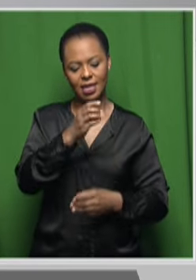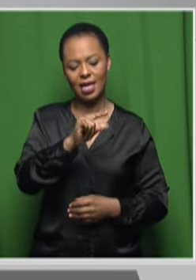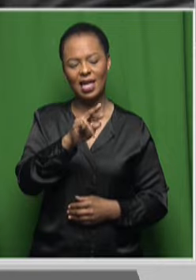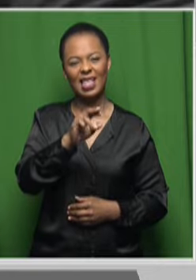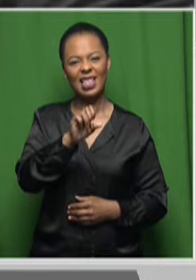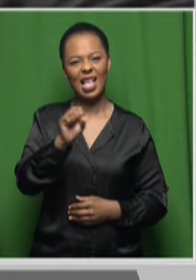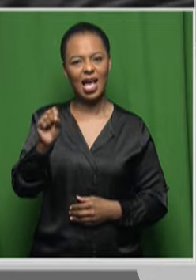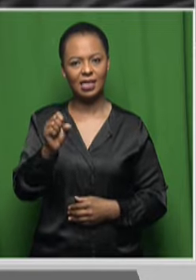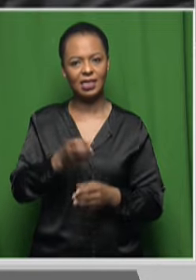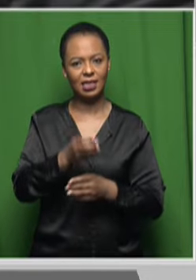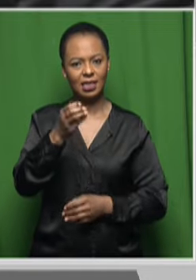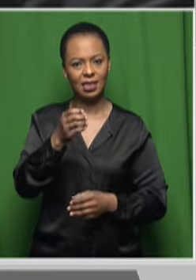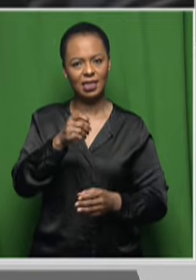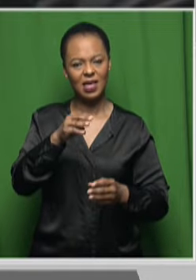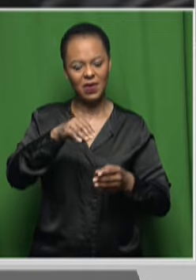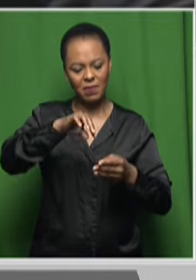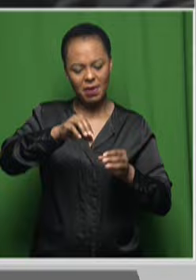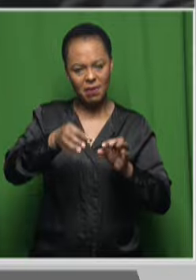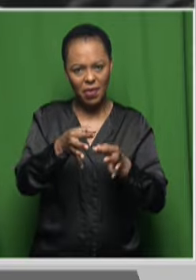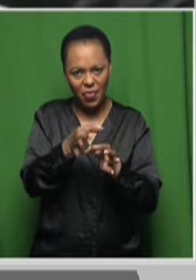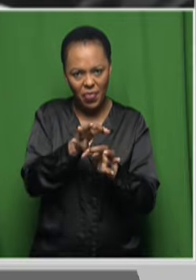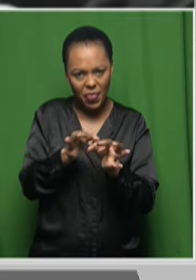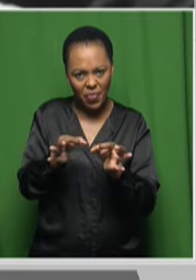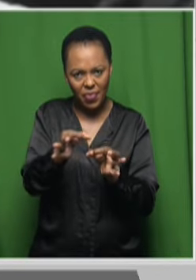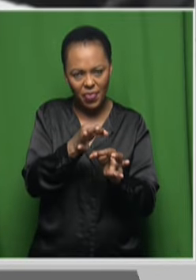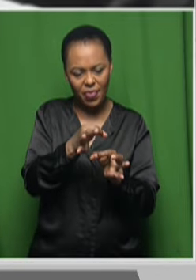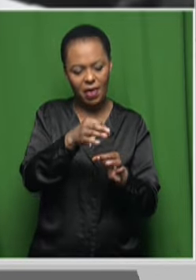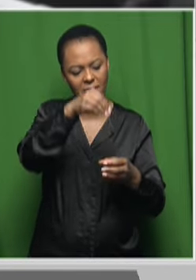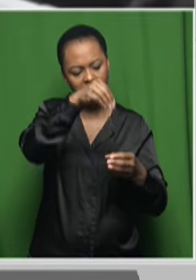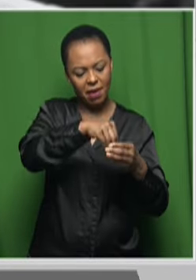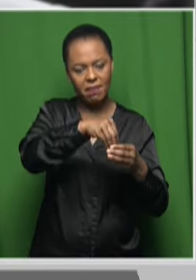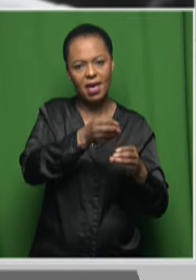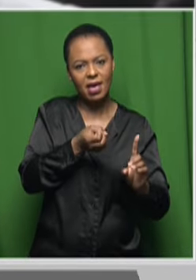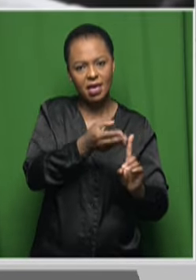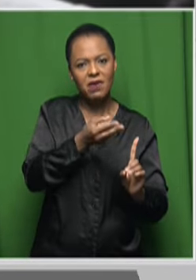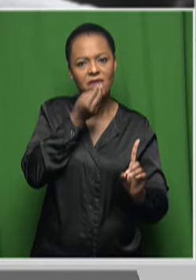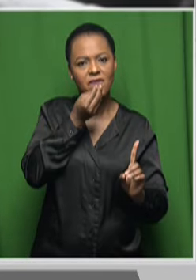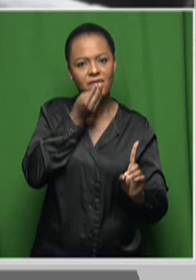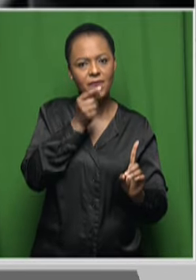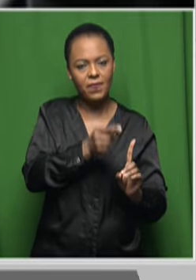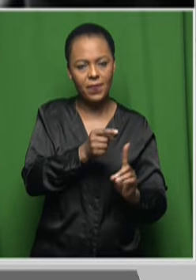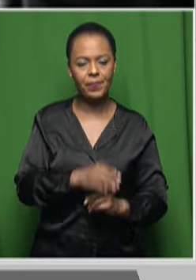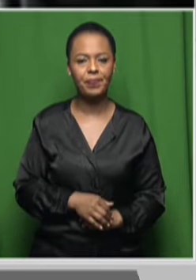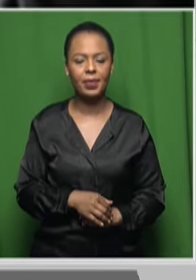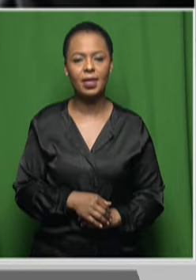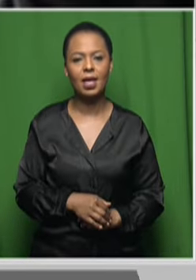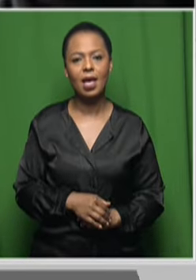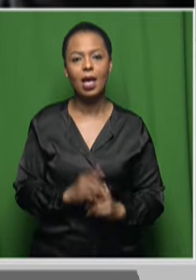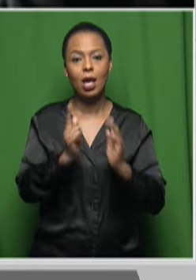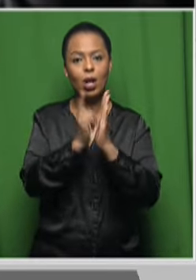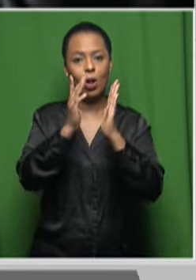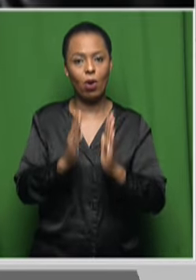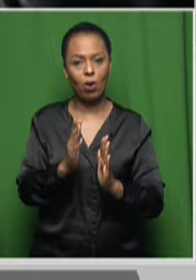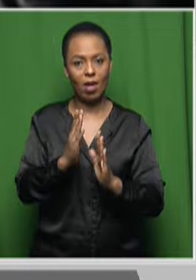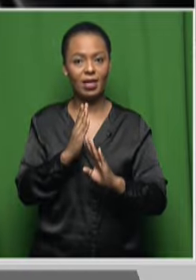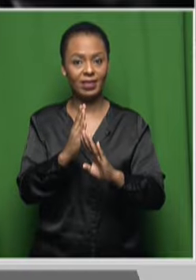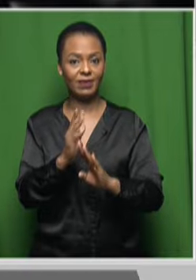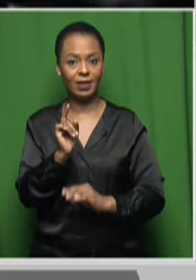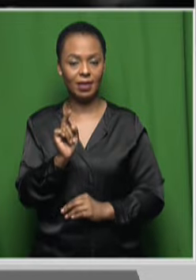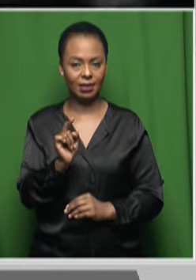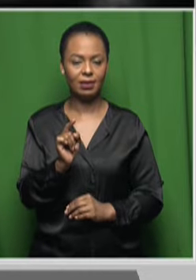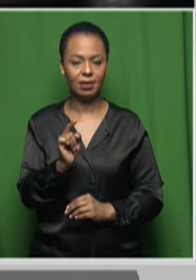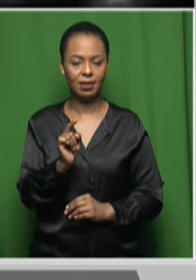on that. And we also know from the archives that the defense lawyers,